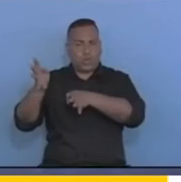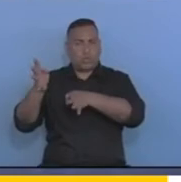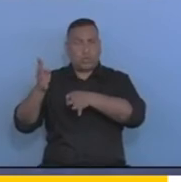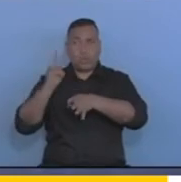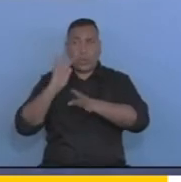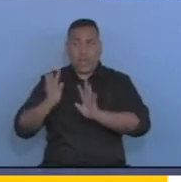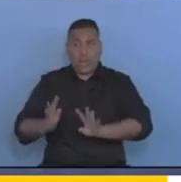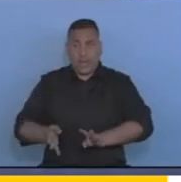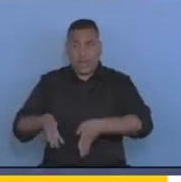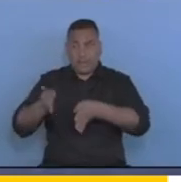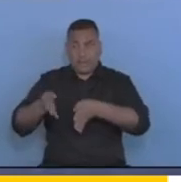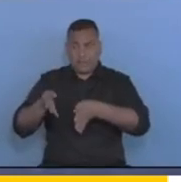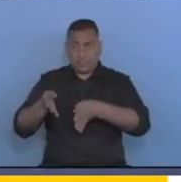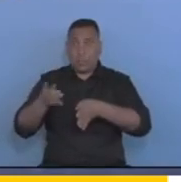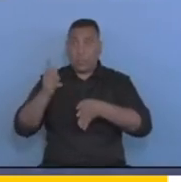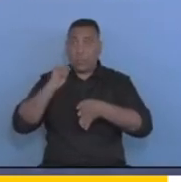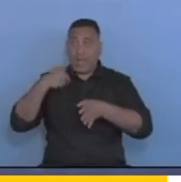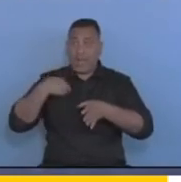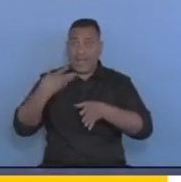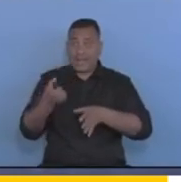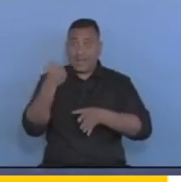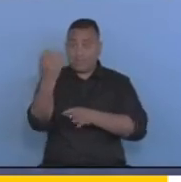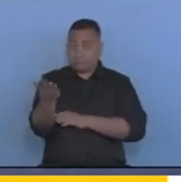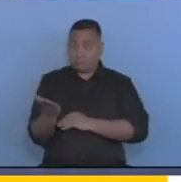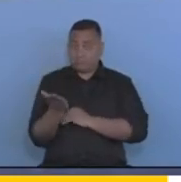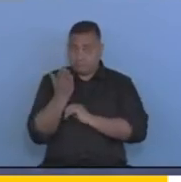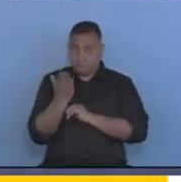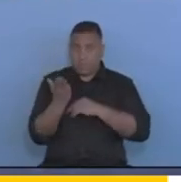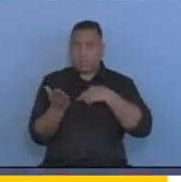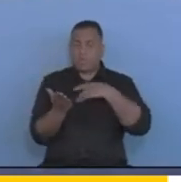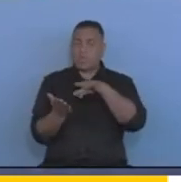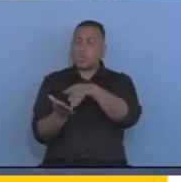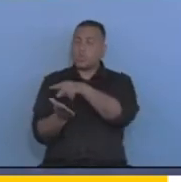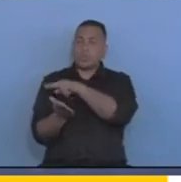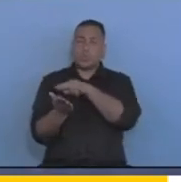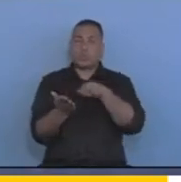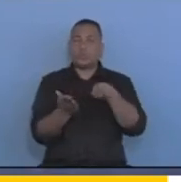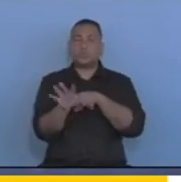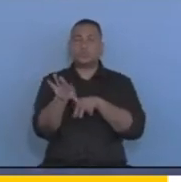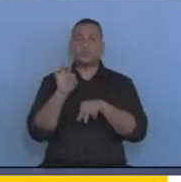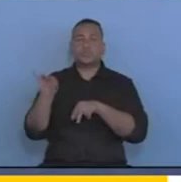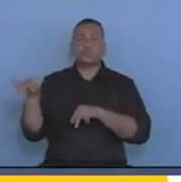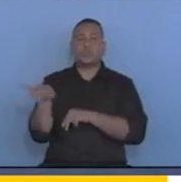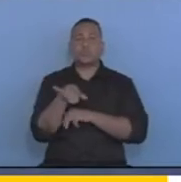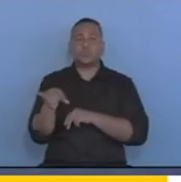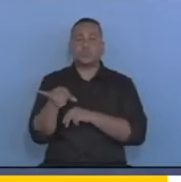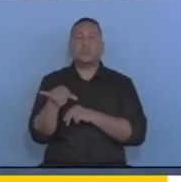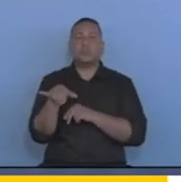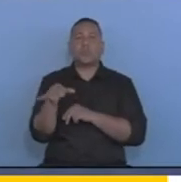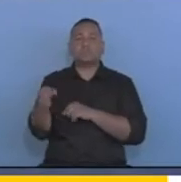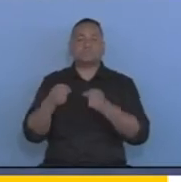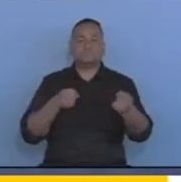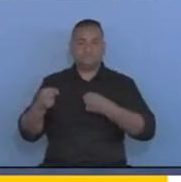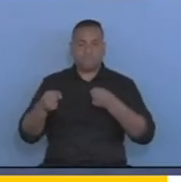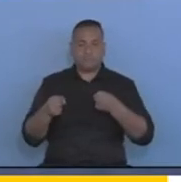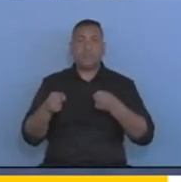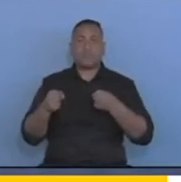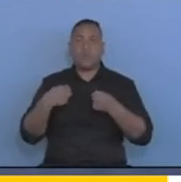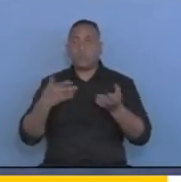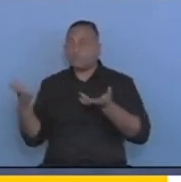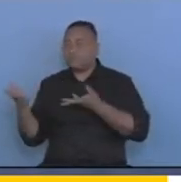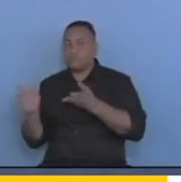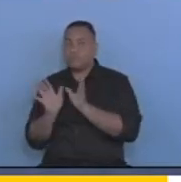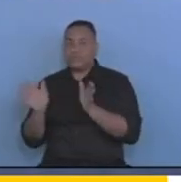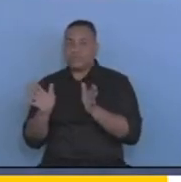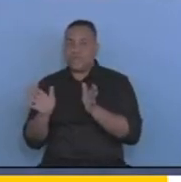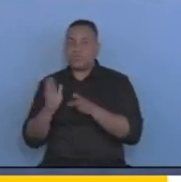review it, and then you can do the relevant selections with my panel of facilitators. And yes, some cases we on the